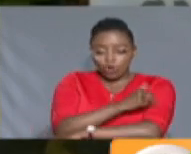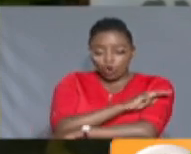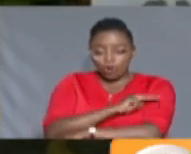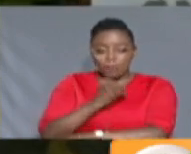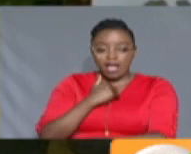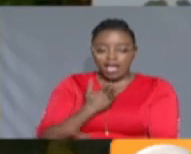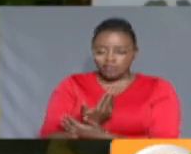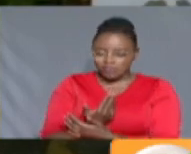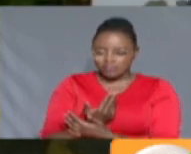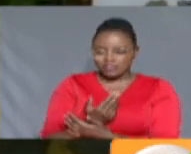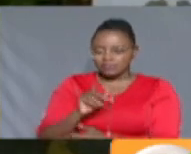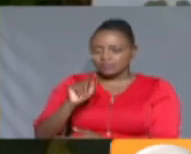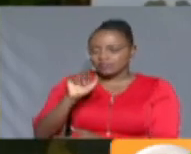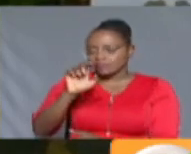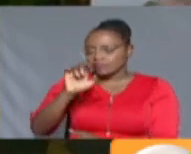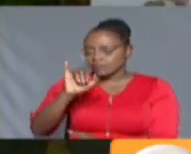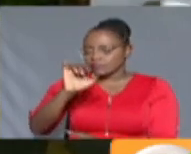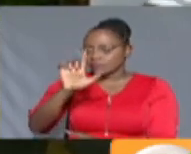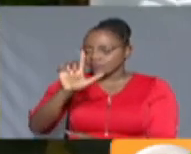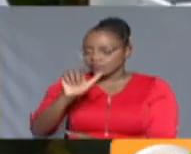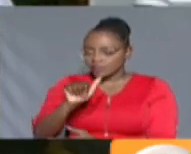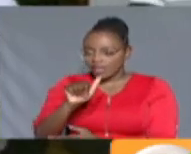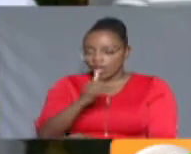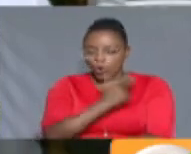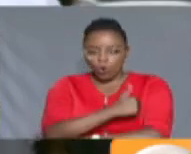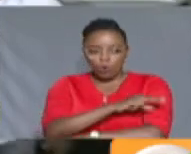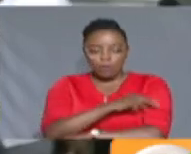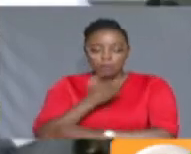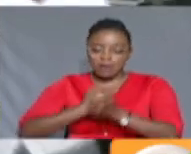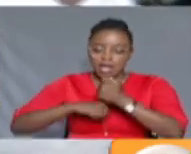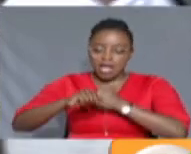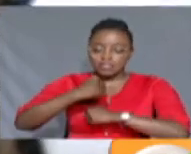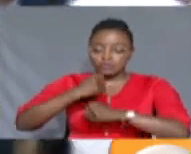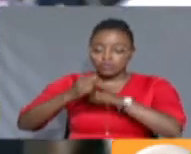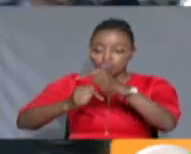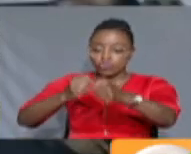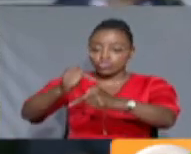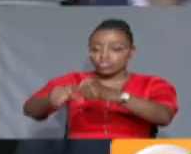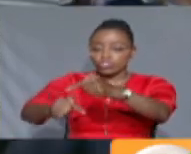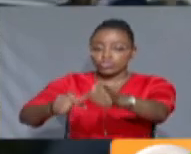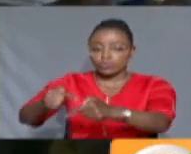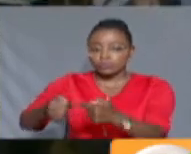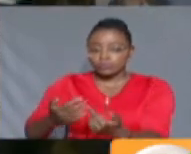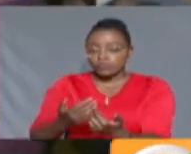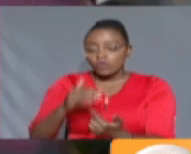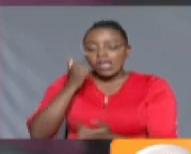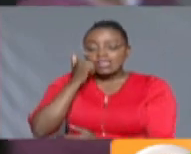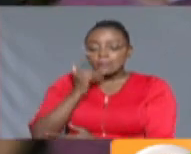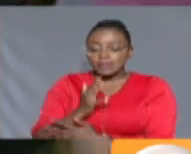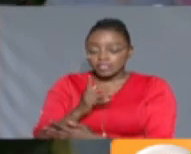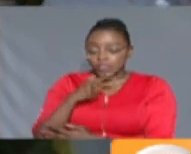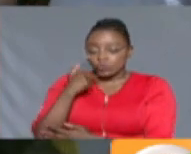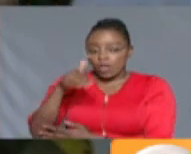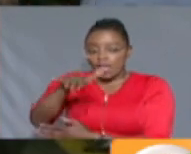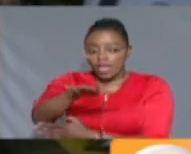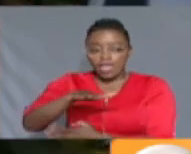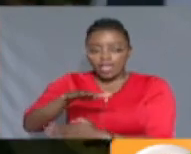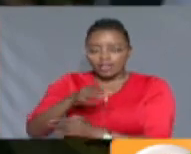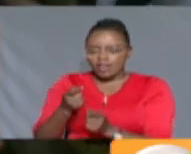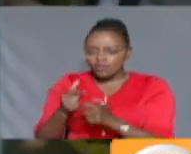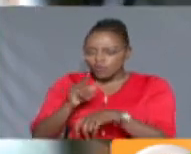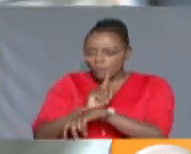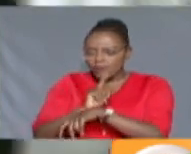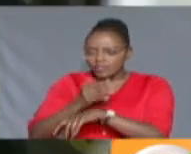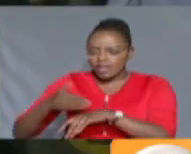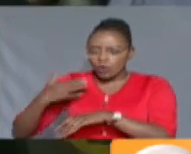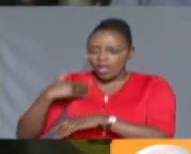Pandya Hospital. There is an activity now moving those patients to that area. And a while ago, there